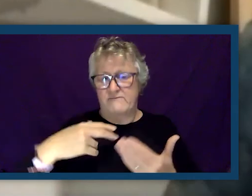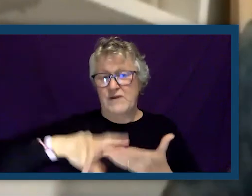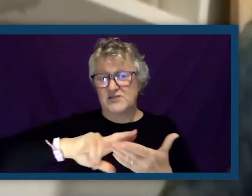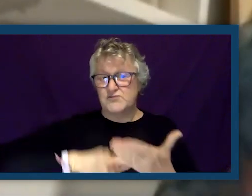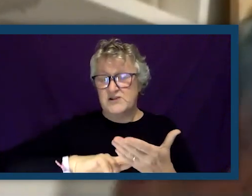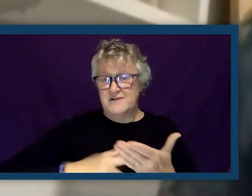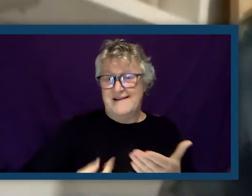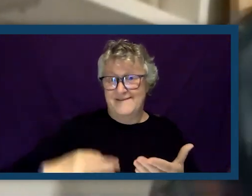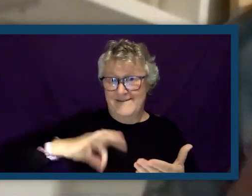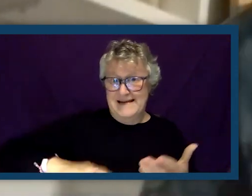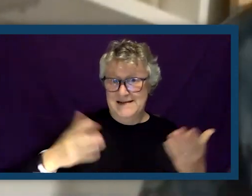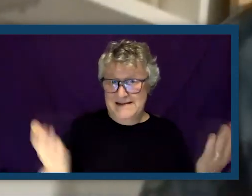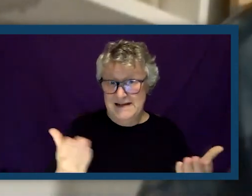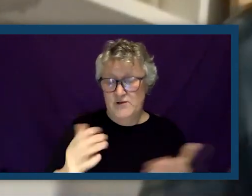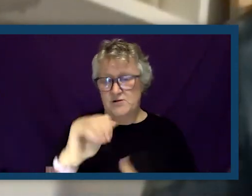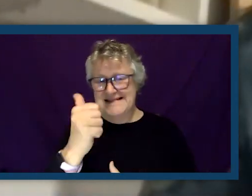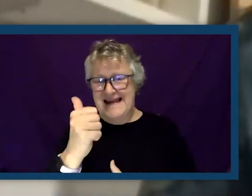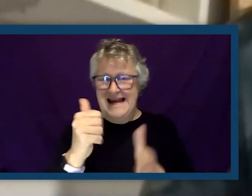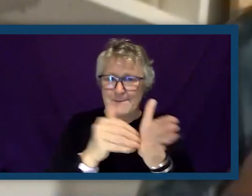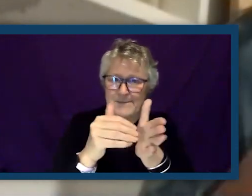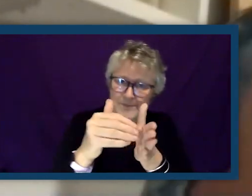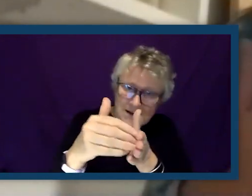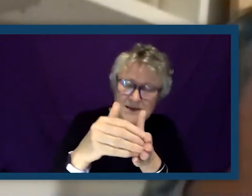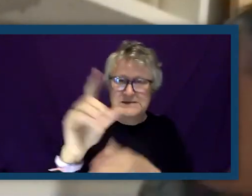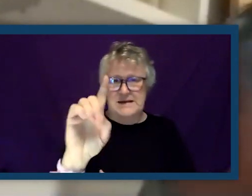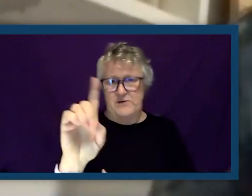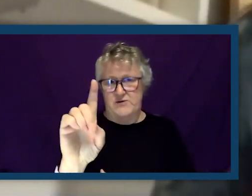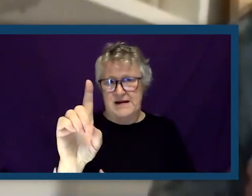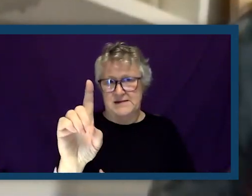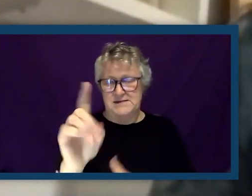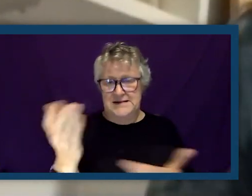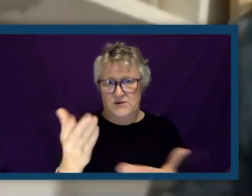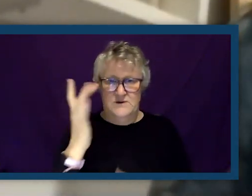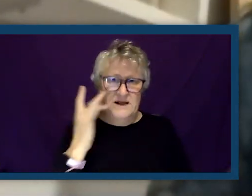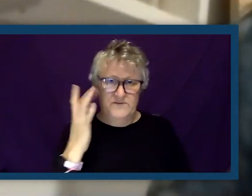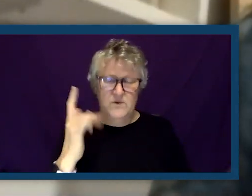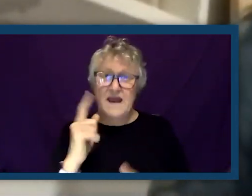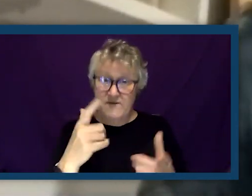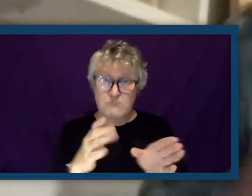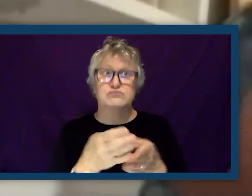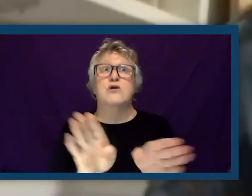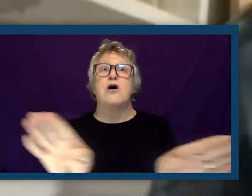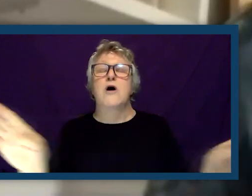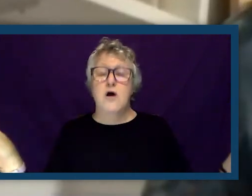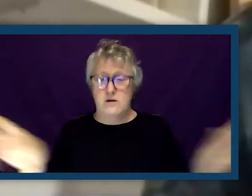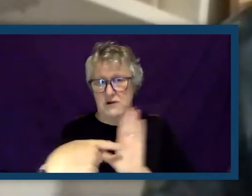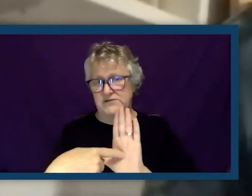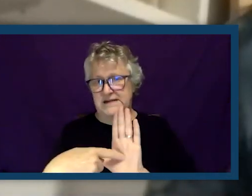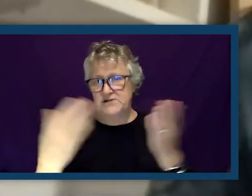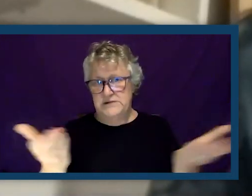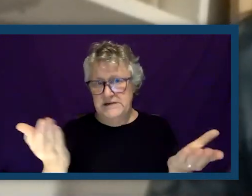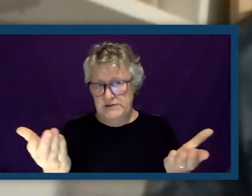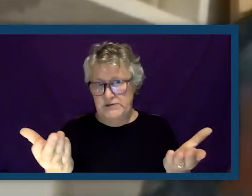in California. There are 10 million Democrats, and we have a really broad representation here. And so, when it comes to those